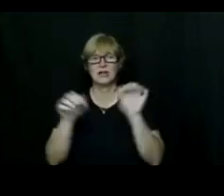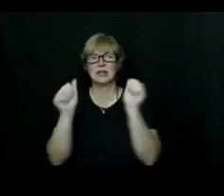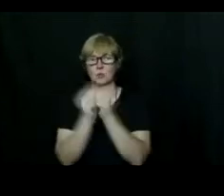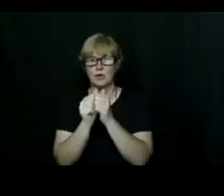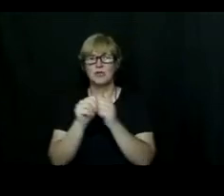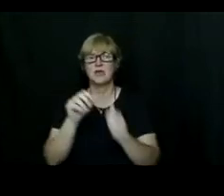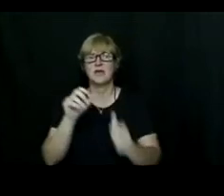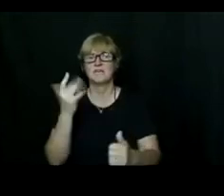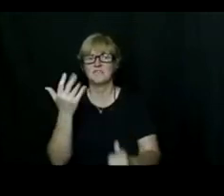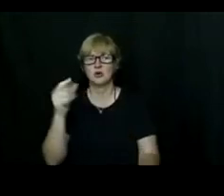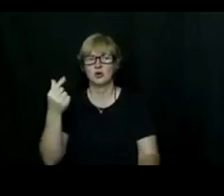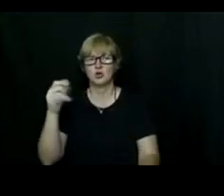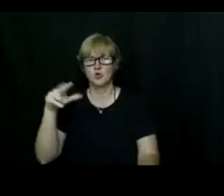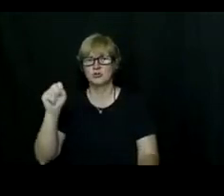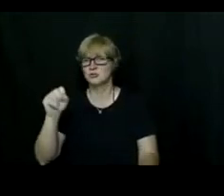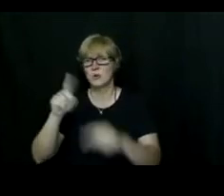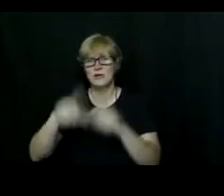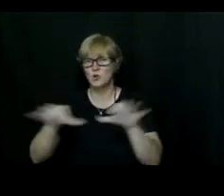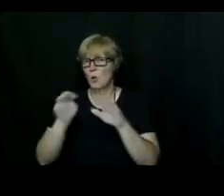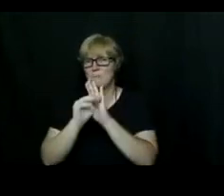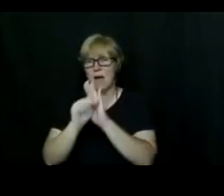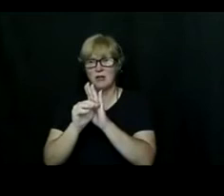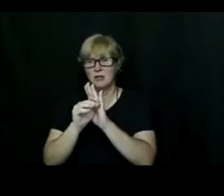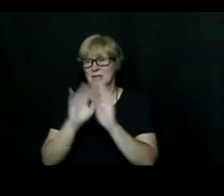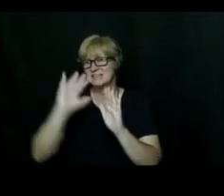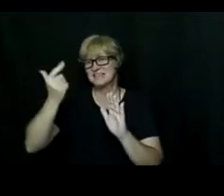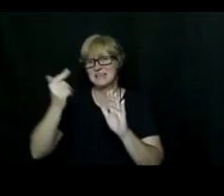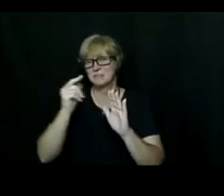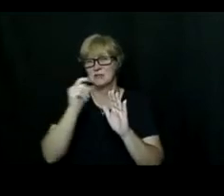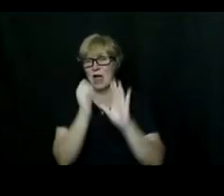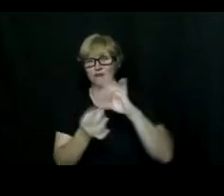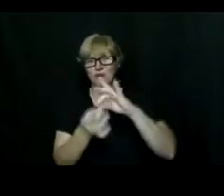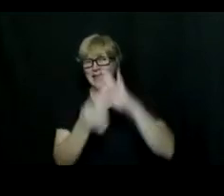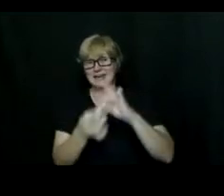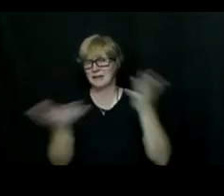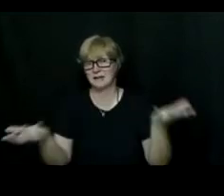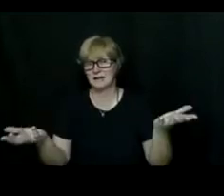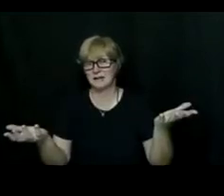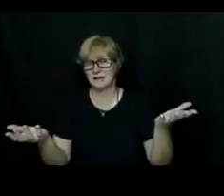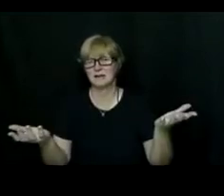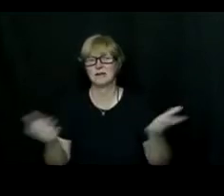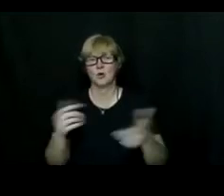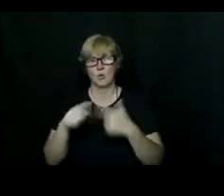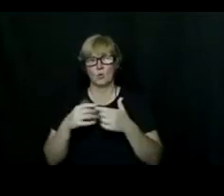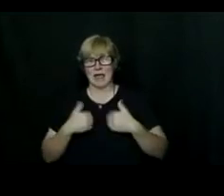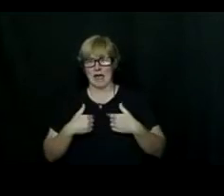we can't actually do a model on those because they seem to be unrelated, at least in this data set, when I control for all my control